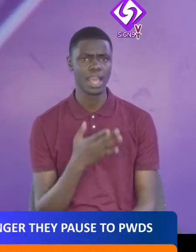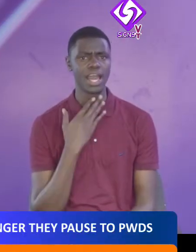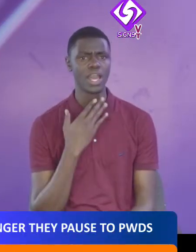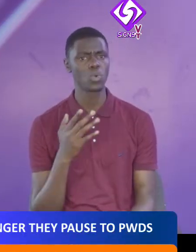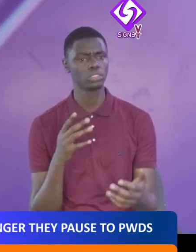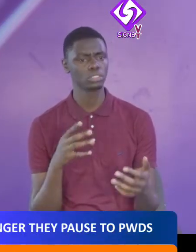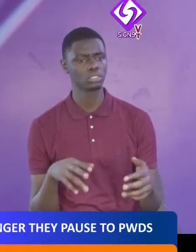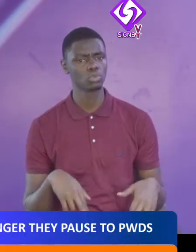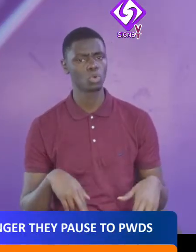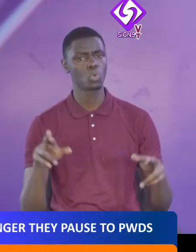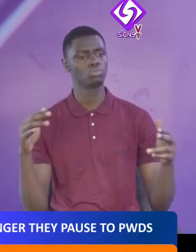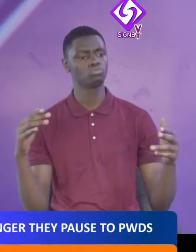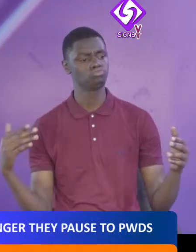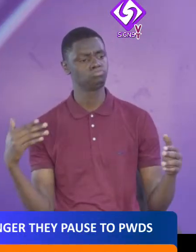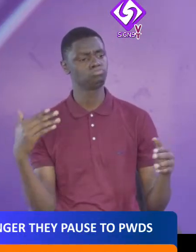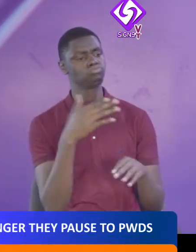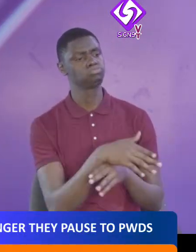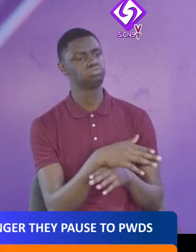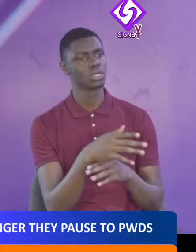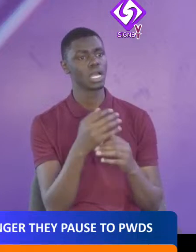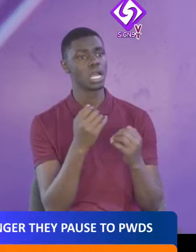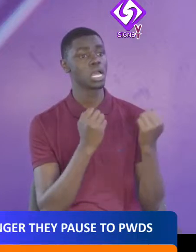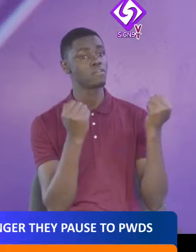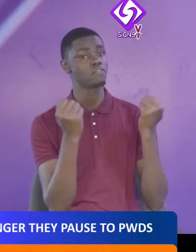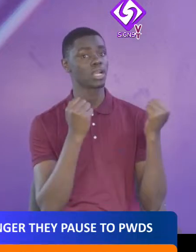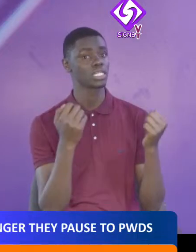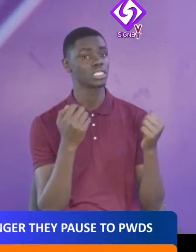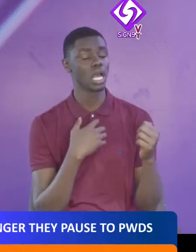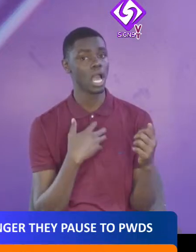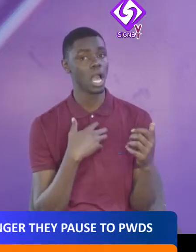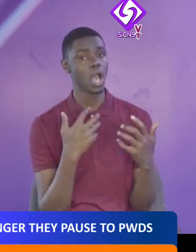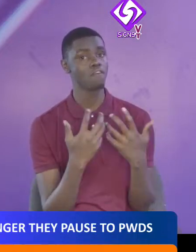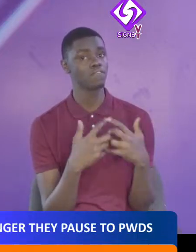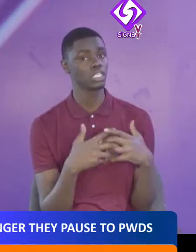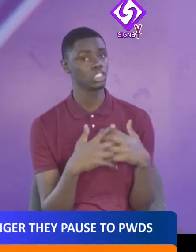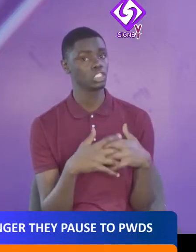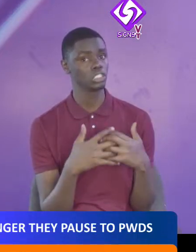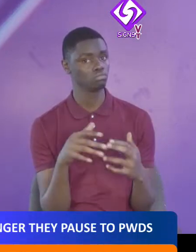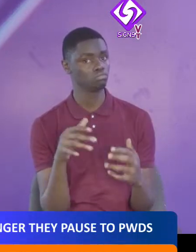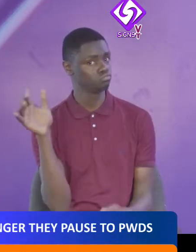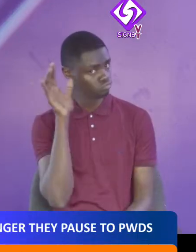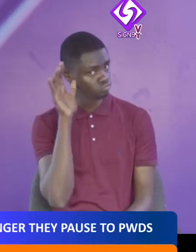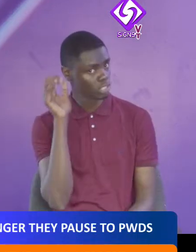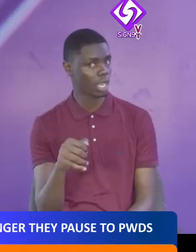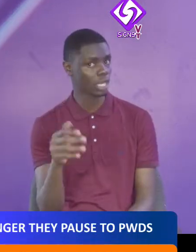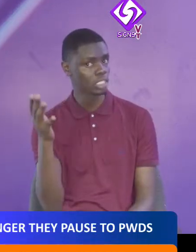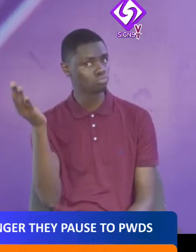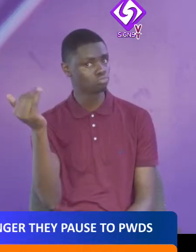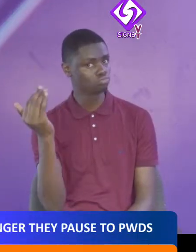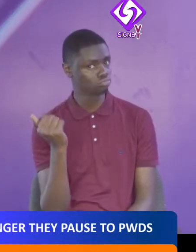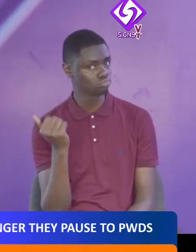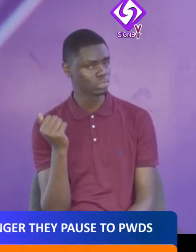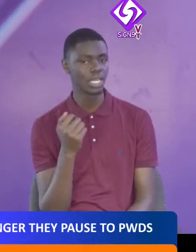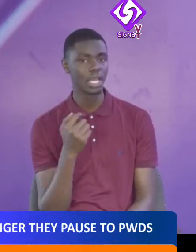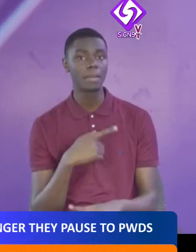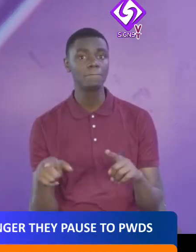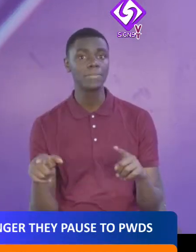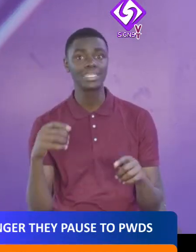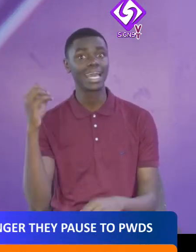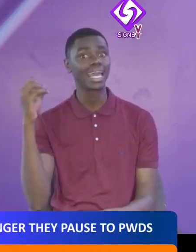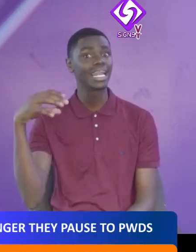road, if the car has an engine, I can be able to hear that it is coming. But what about an